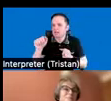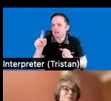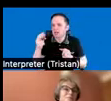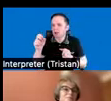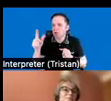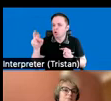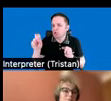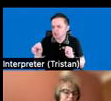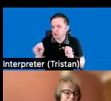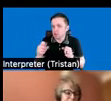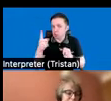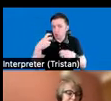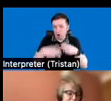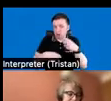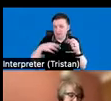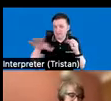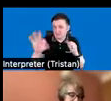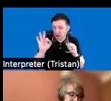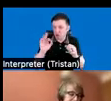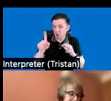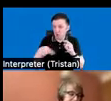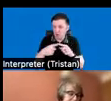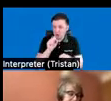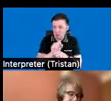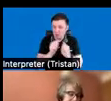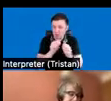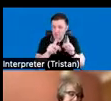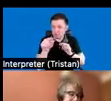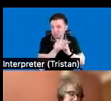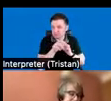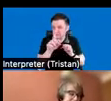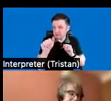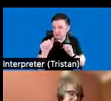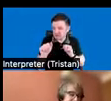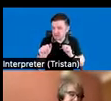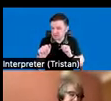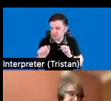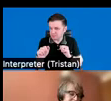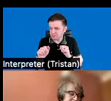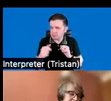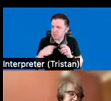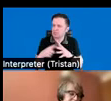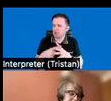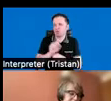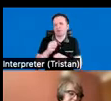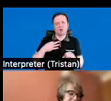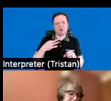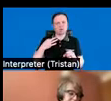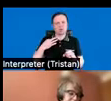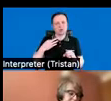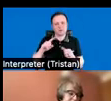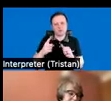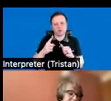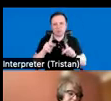the hardest thing that I have found when I've been working with persons with disabilities. Now, I started working as a volunteer with persons with